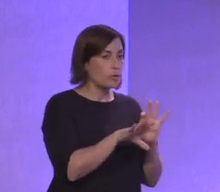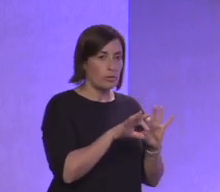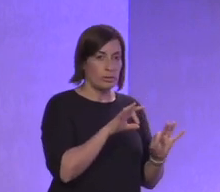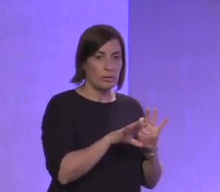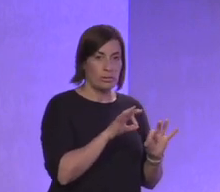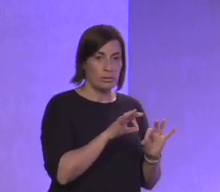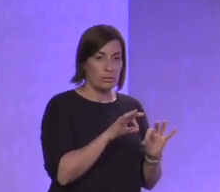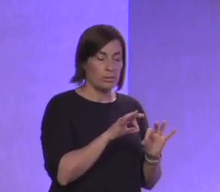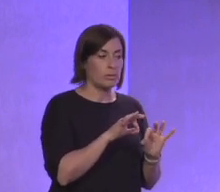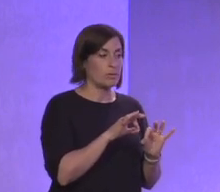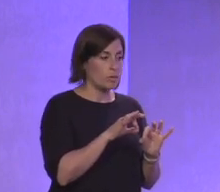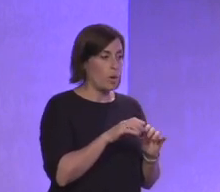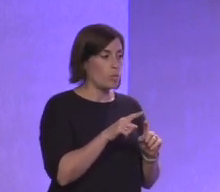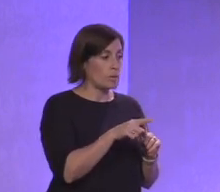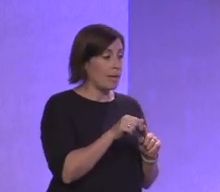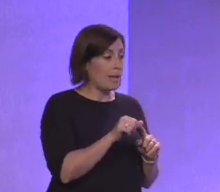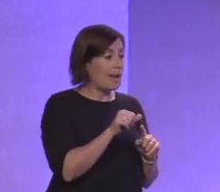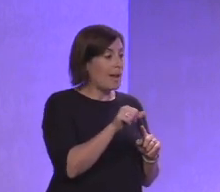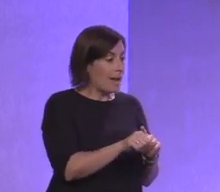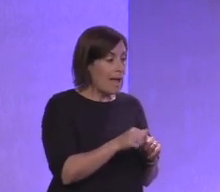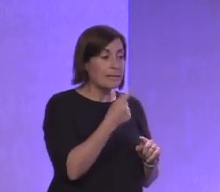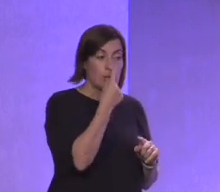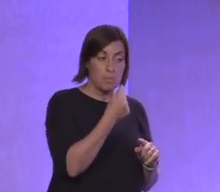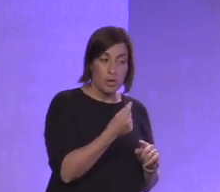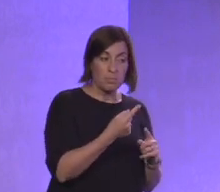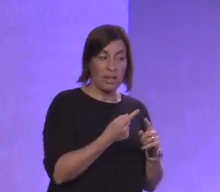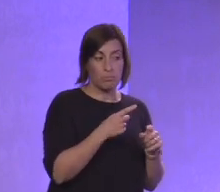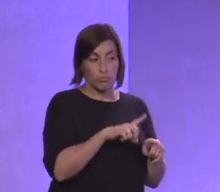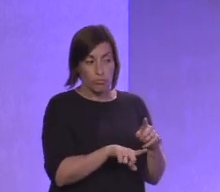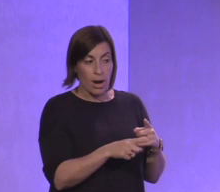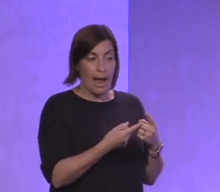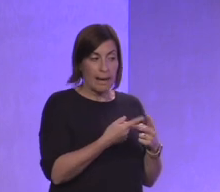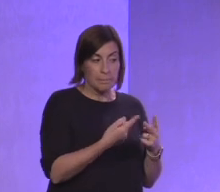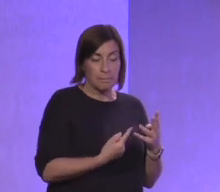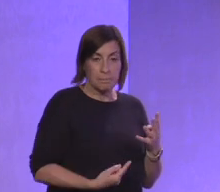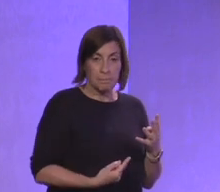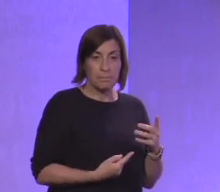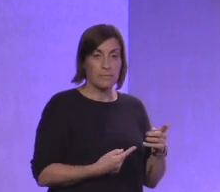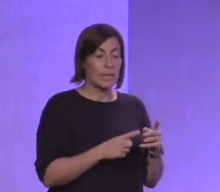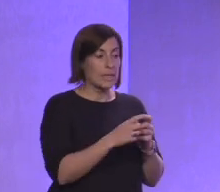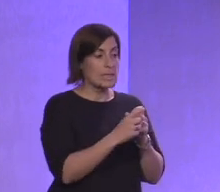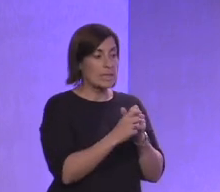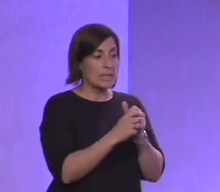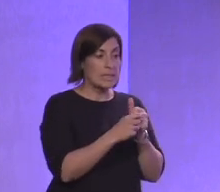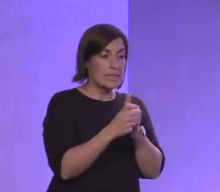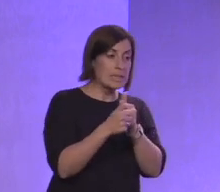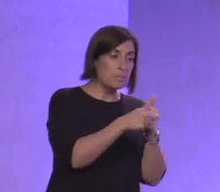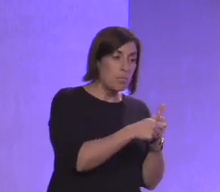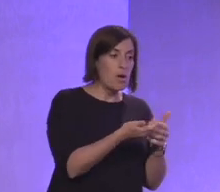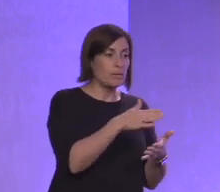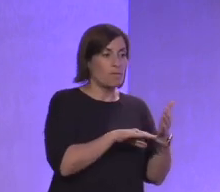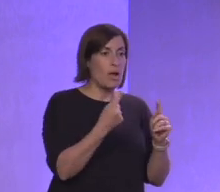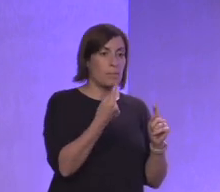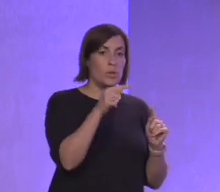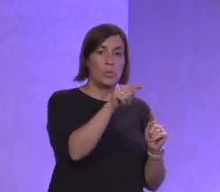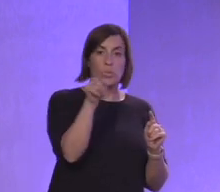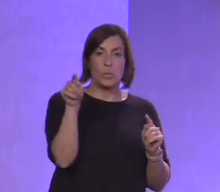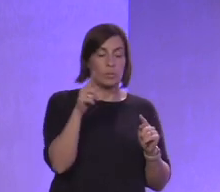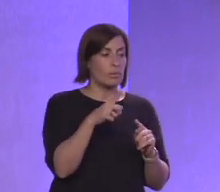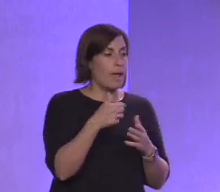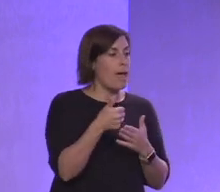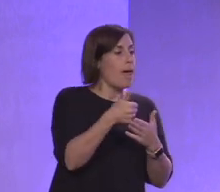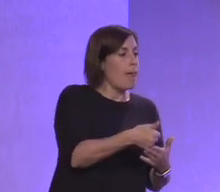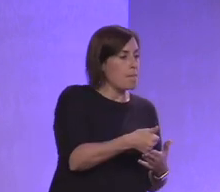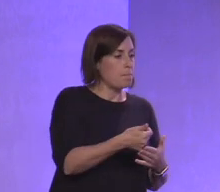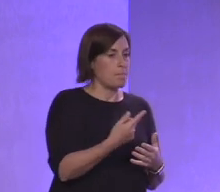that your partner could do next? And this includes what support they might need to do that, who could help them, all of those sorts of things.